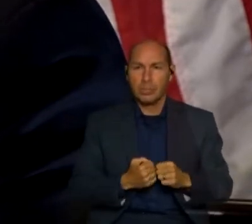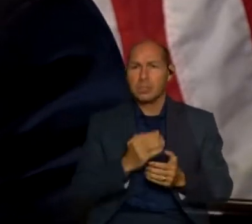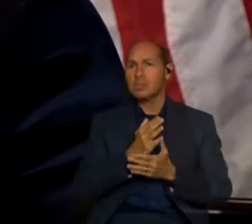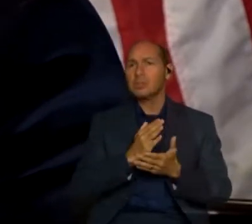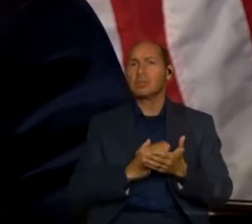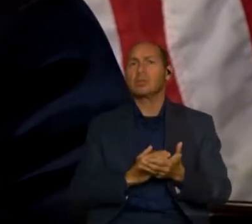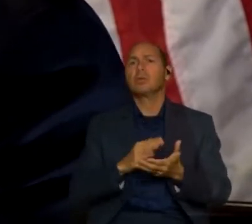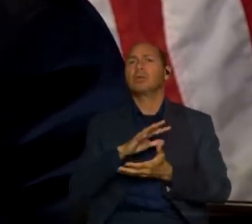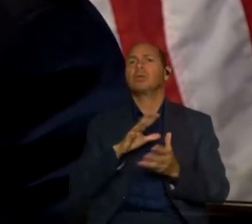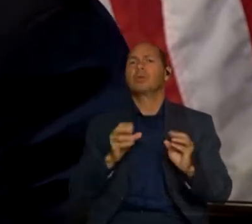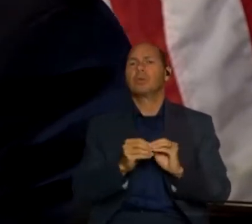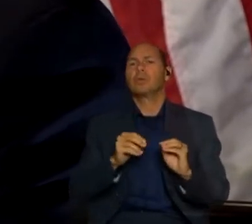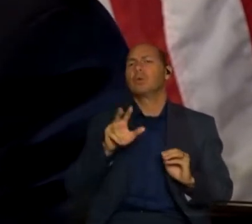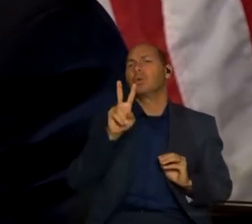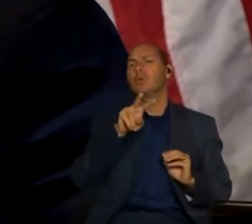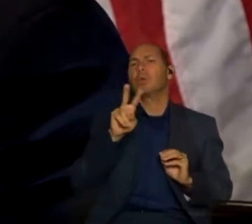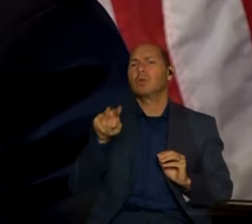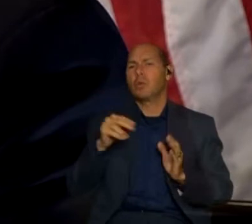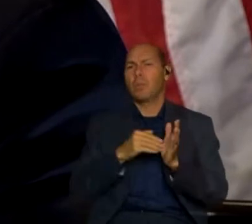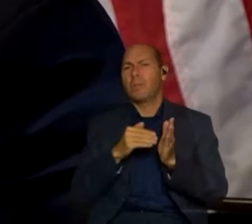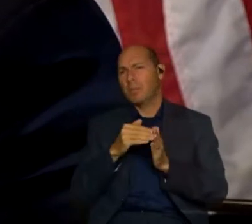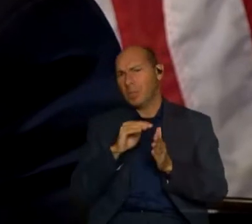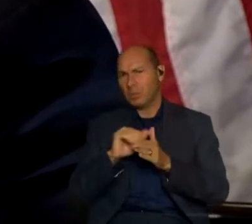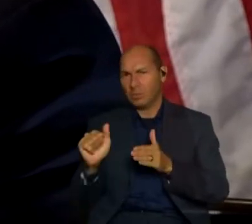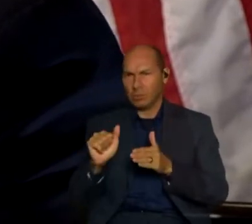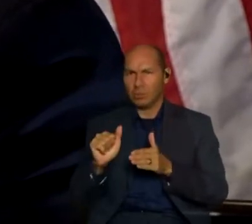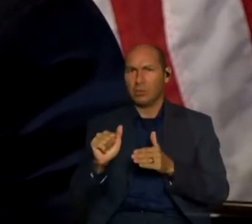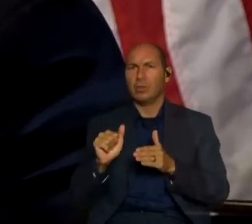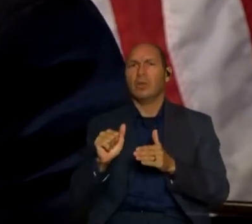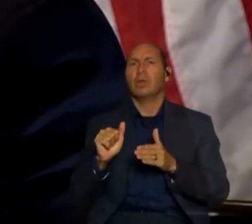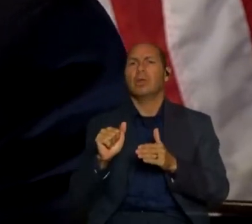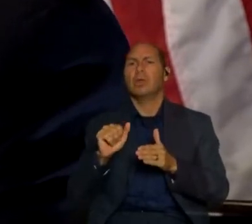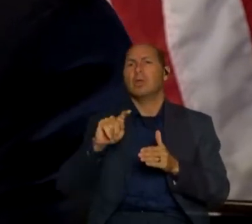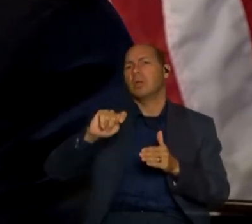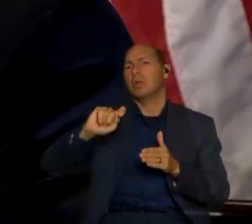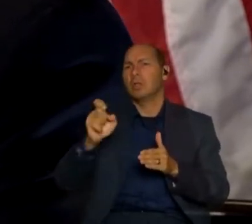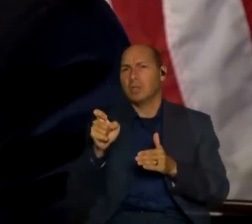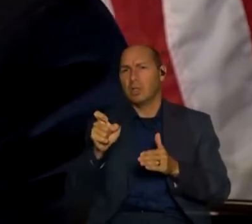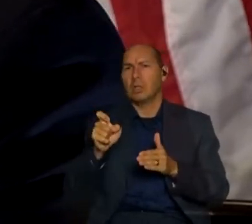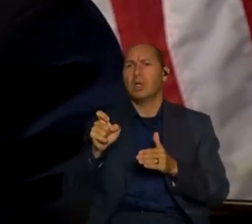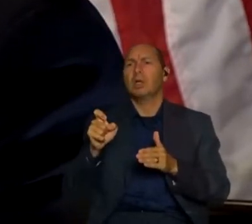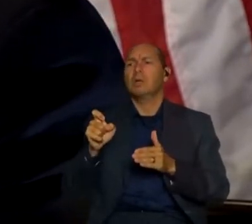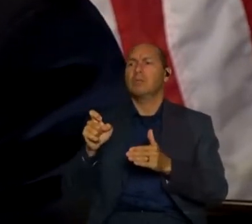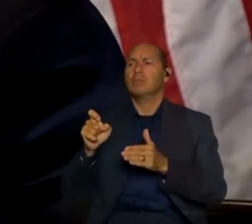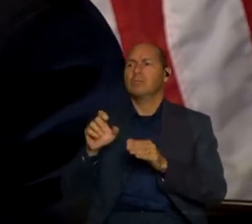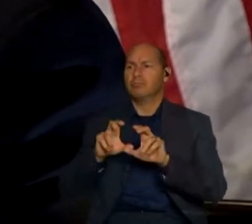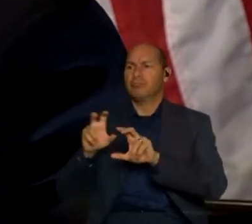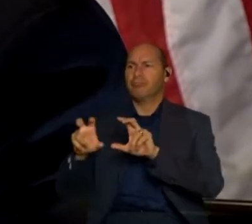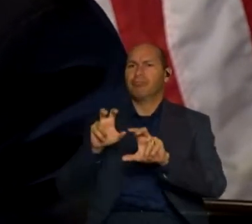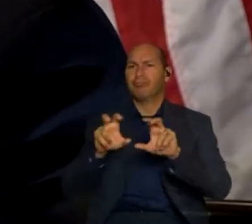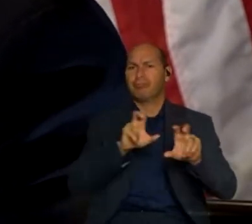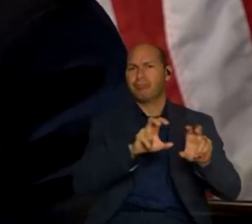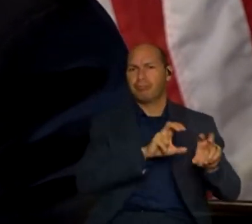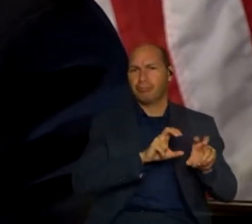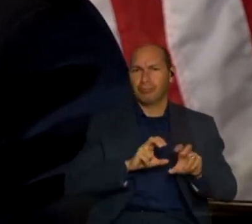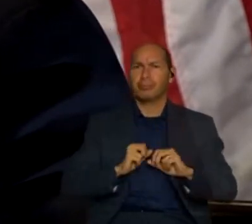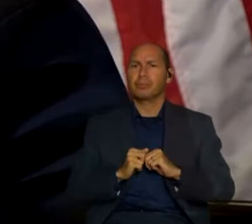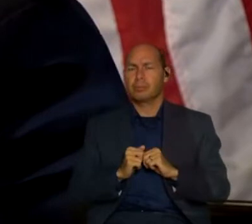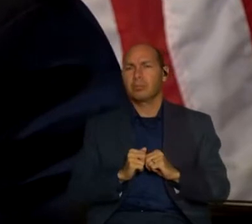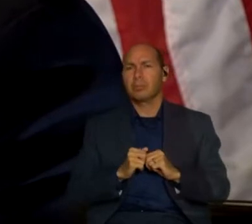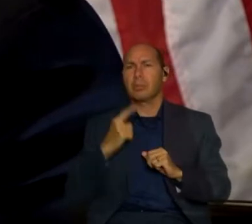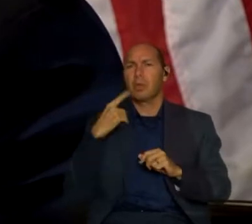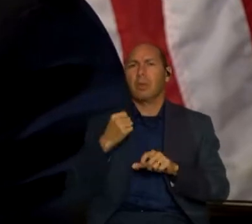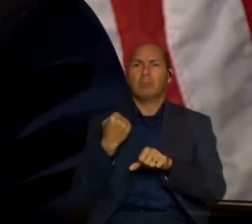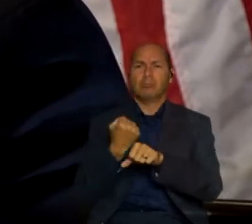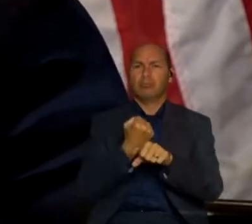municipalities a total of about $22 million in property tax disbursements to assist with immediate